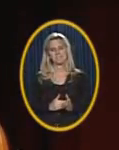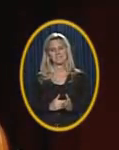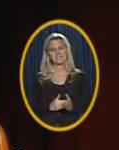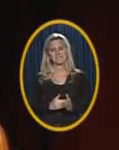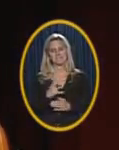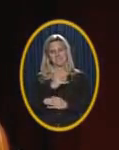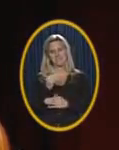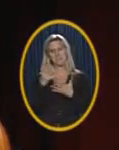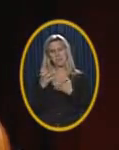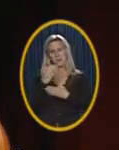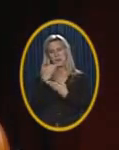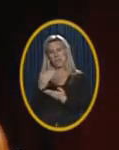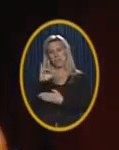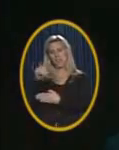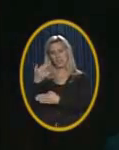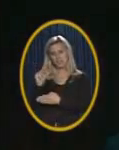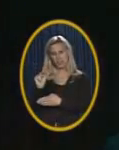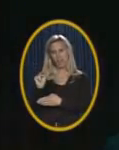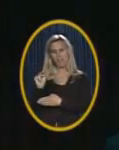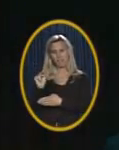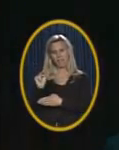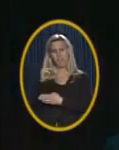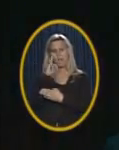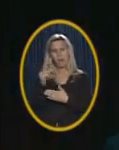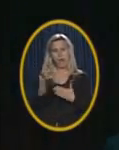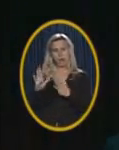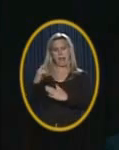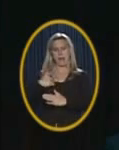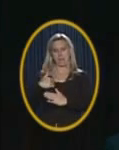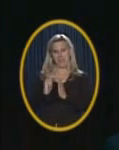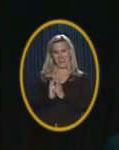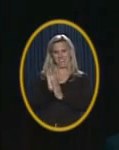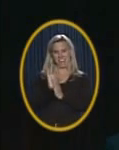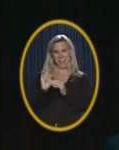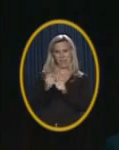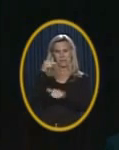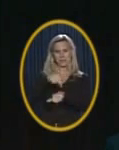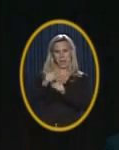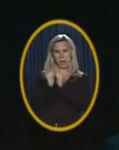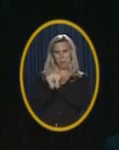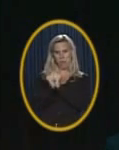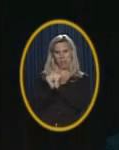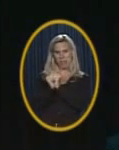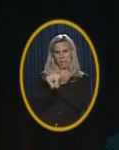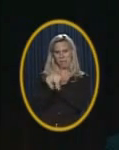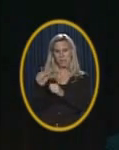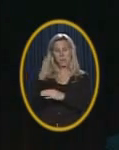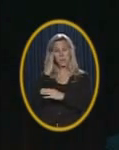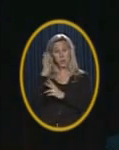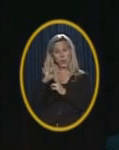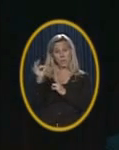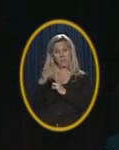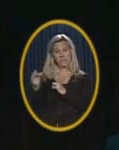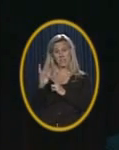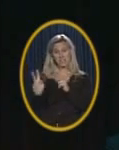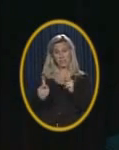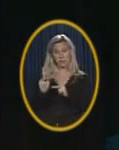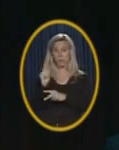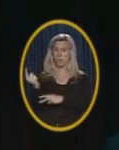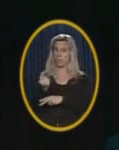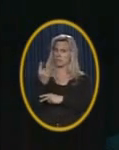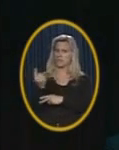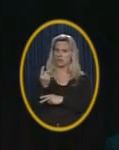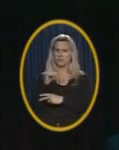And I want to thank John again for allowing me to fly that first flight with him. The selection of crews has always been